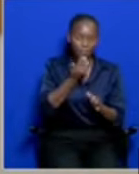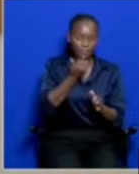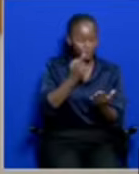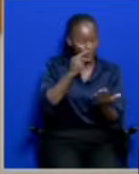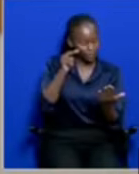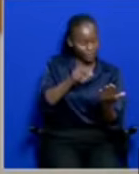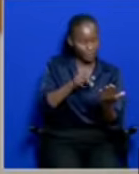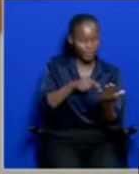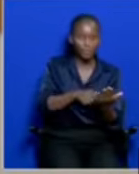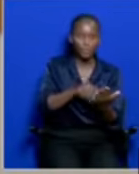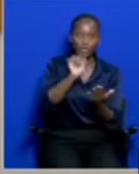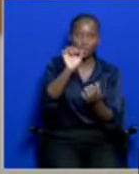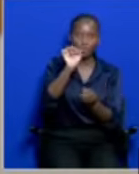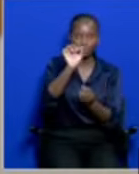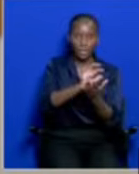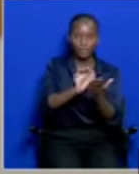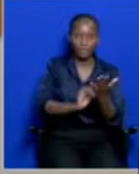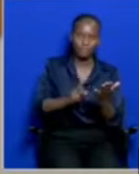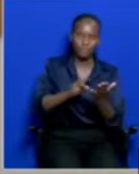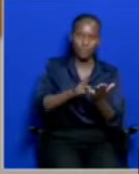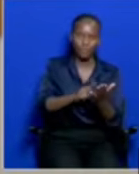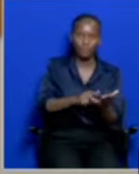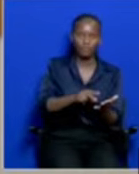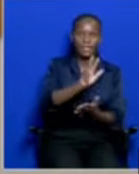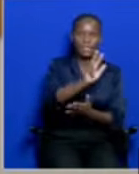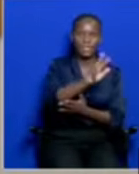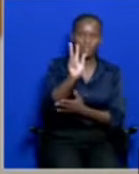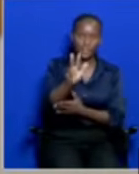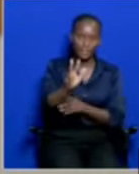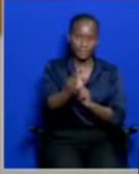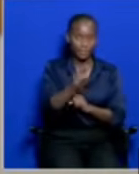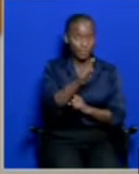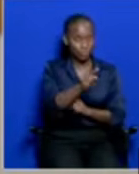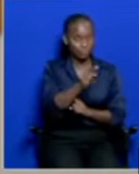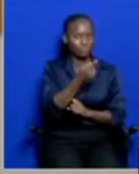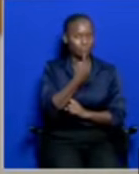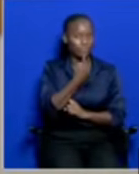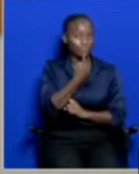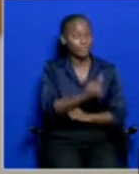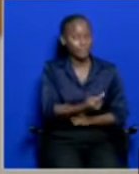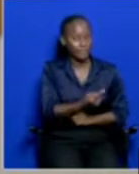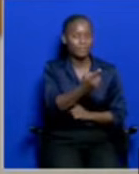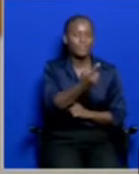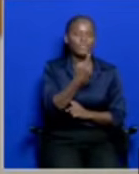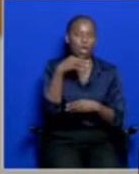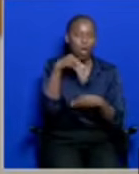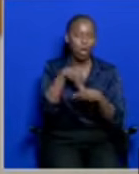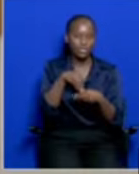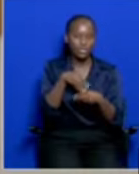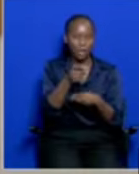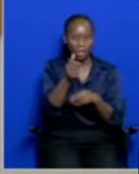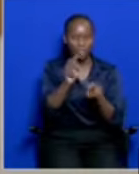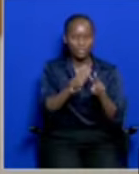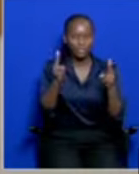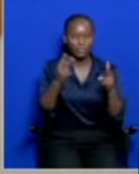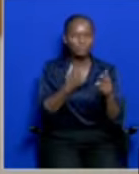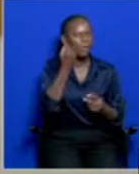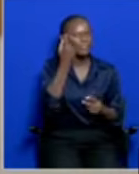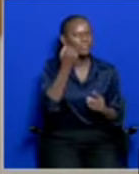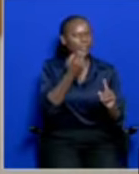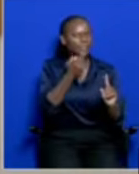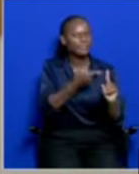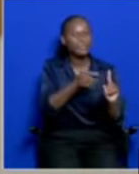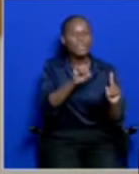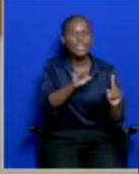state that you have, and this is in a slightly different context, but just to understand who Mr. Erasmus is, you state that you also